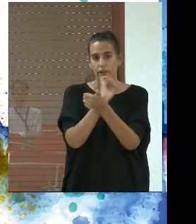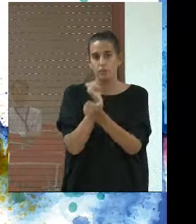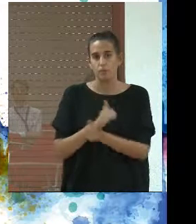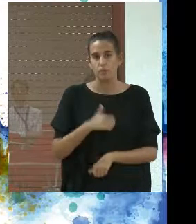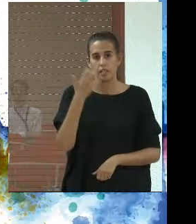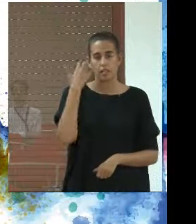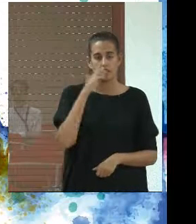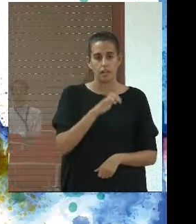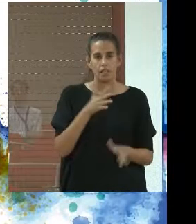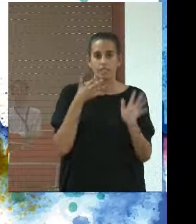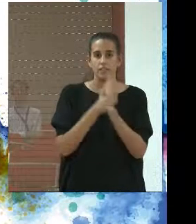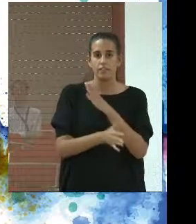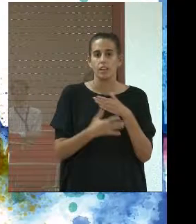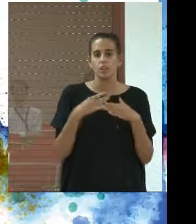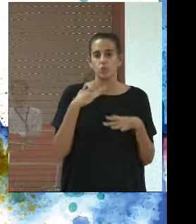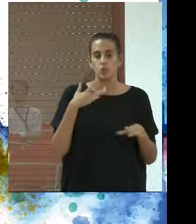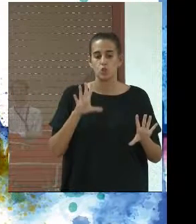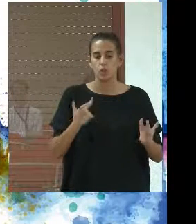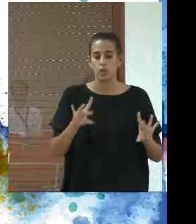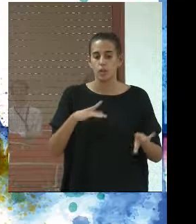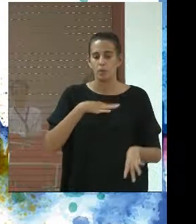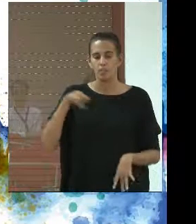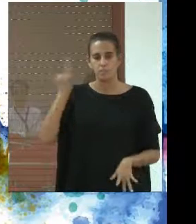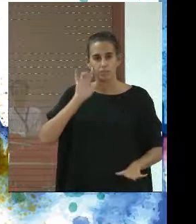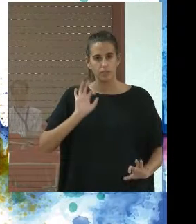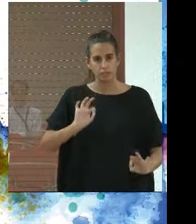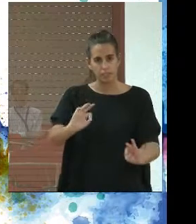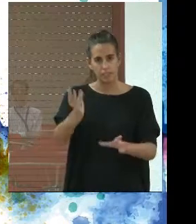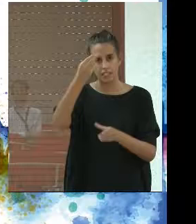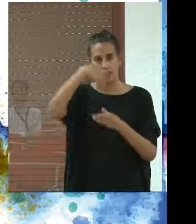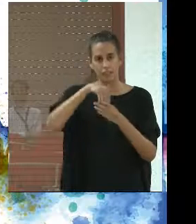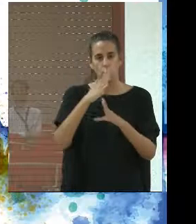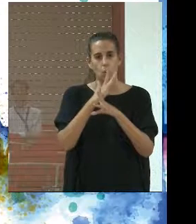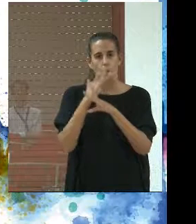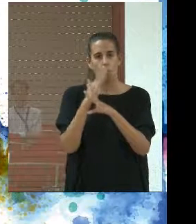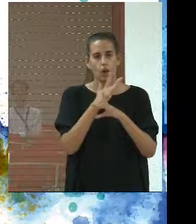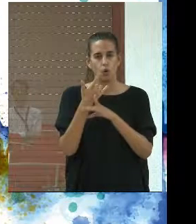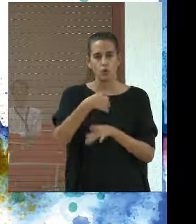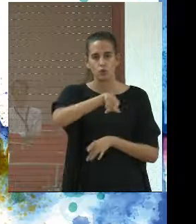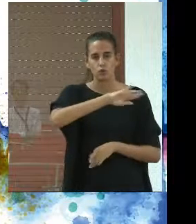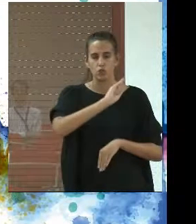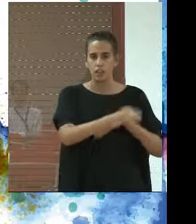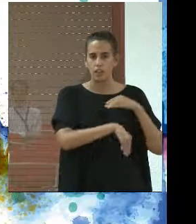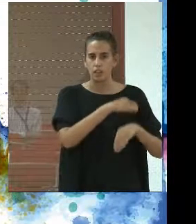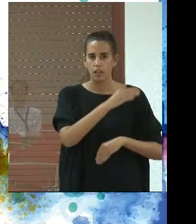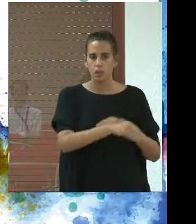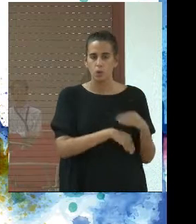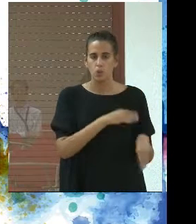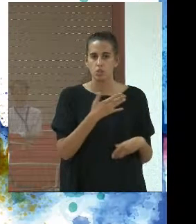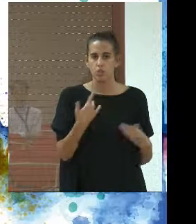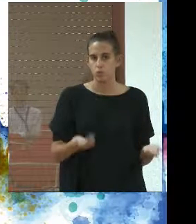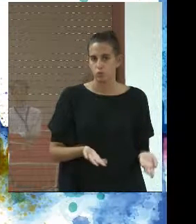with strange shapes so that the person can touch it. This one is part of a game that we